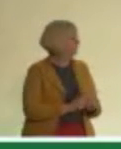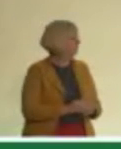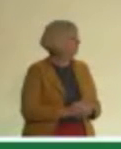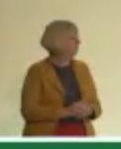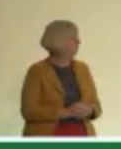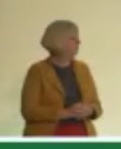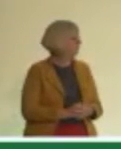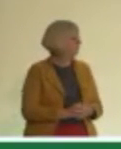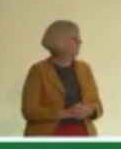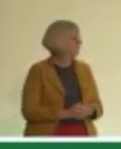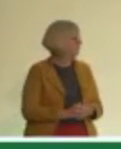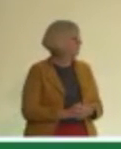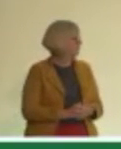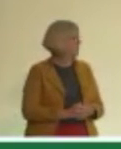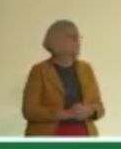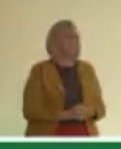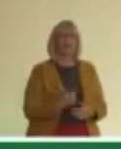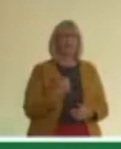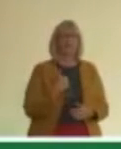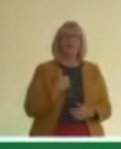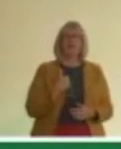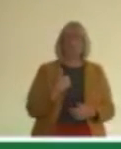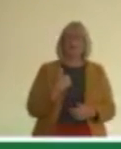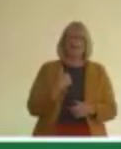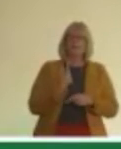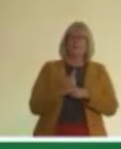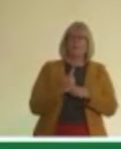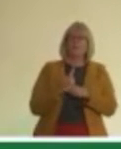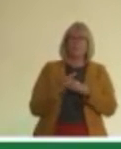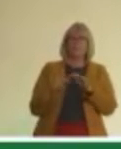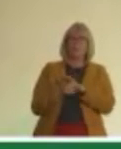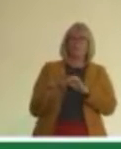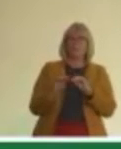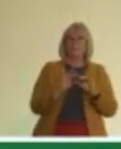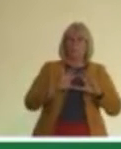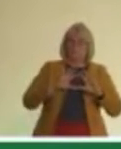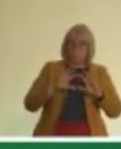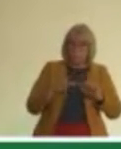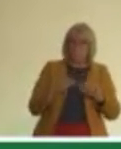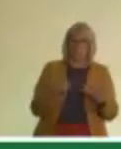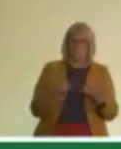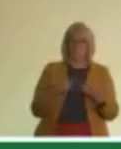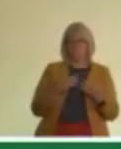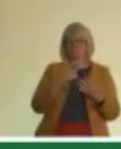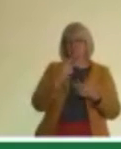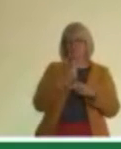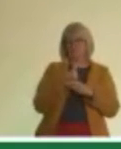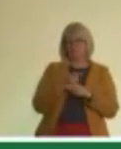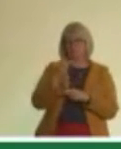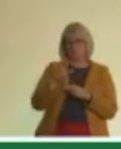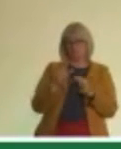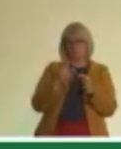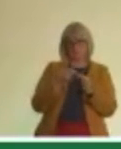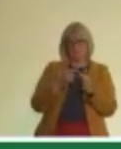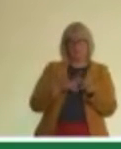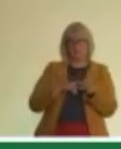And I can't possibly speak on migration without recognising the work of our spokesperson on migration, Banali Hamdash, who has been making the case we need safe